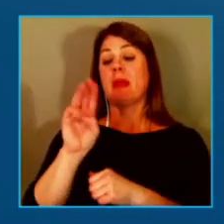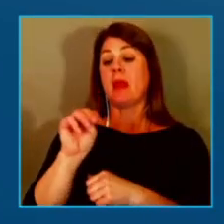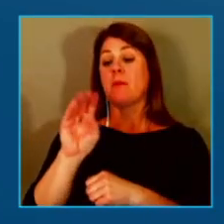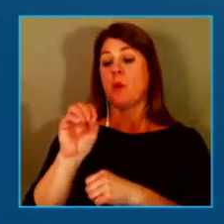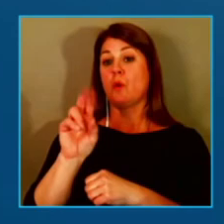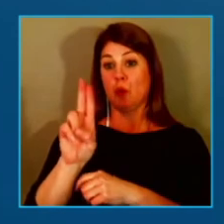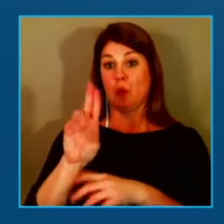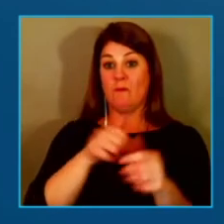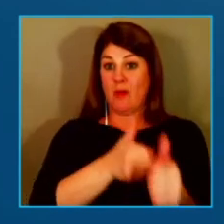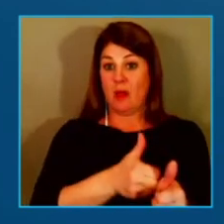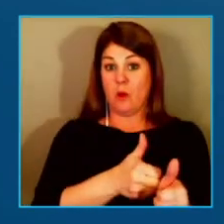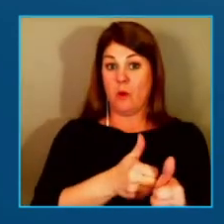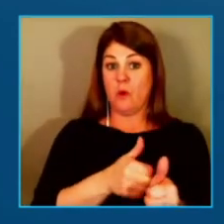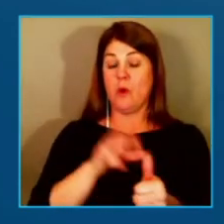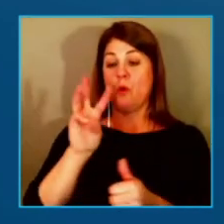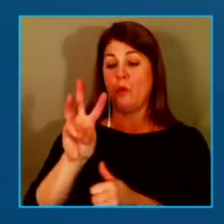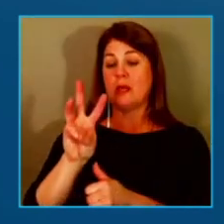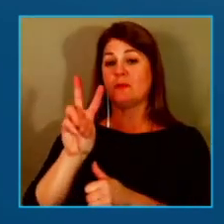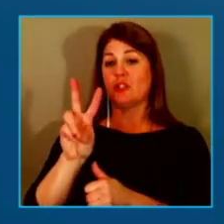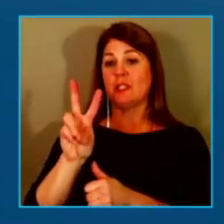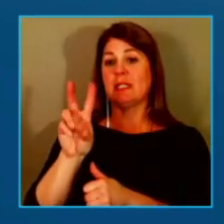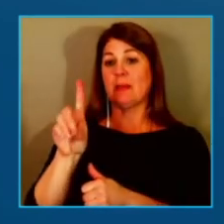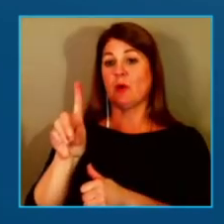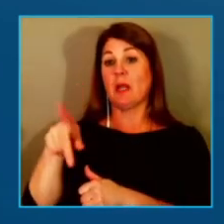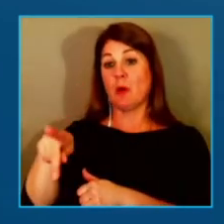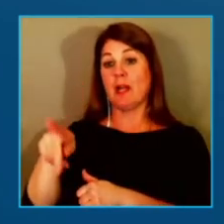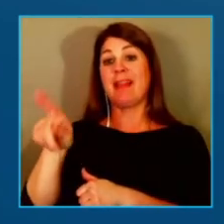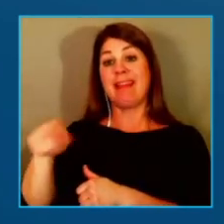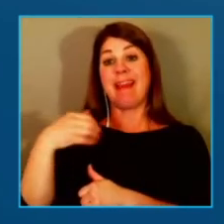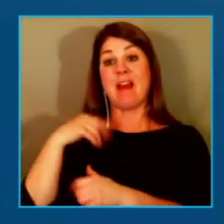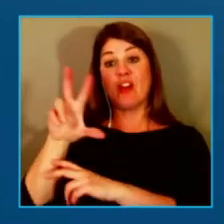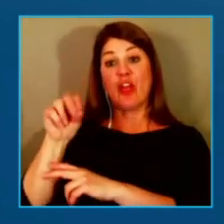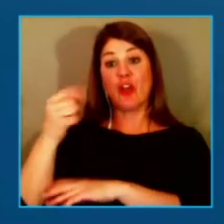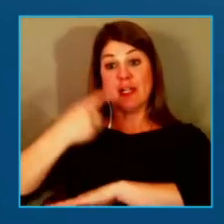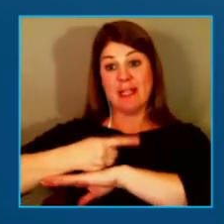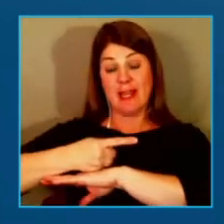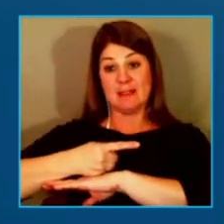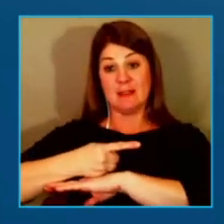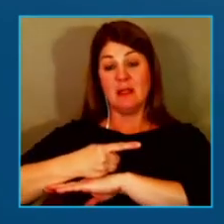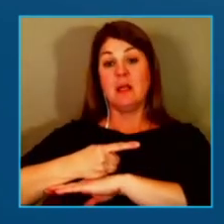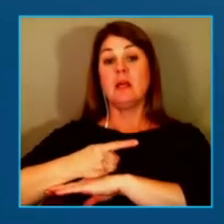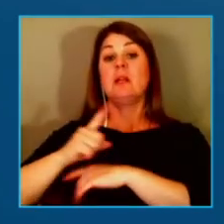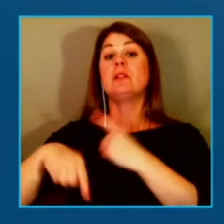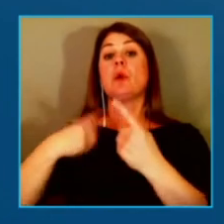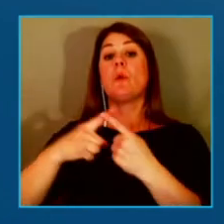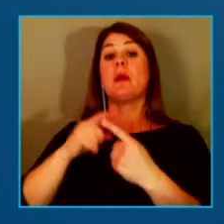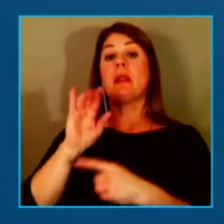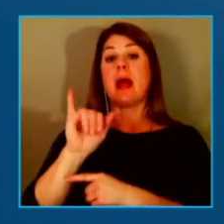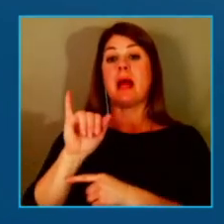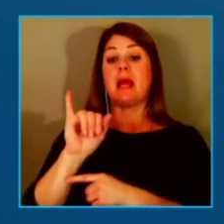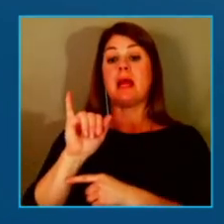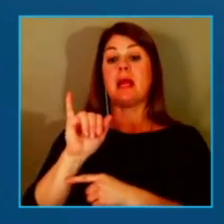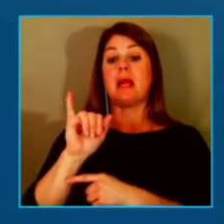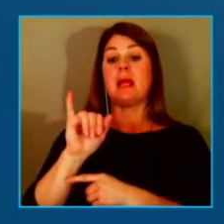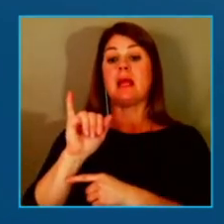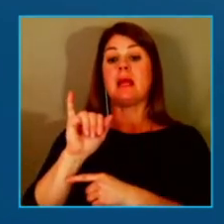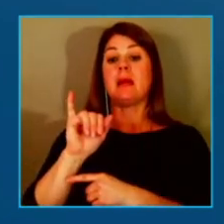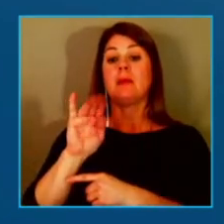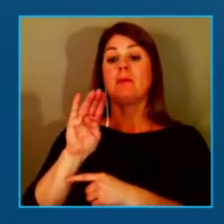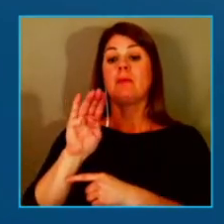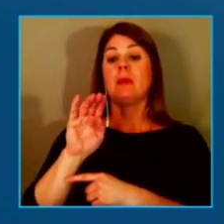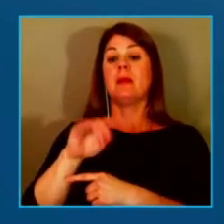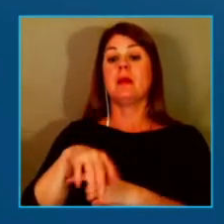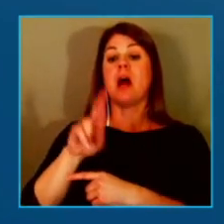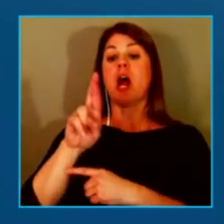West Virginia Democratic Party has 30 days from the date of the RBC's action in order to adopt